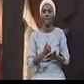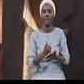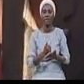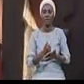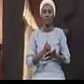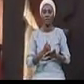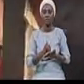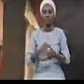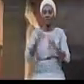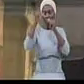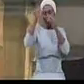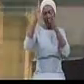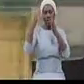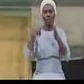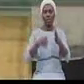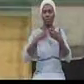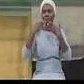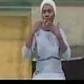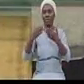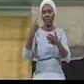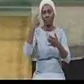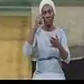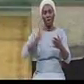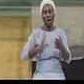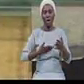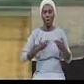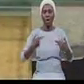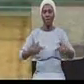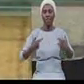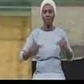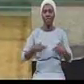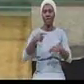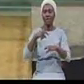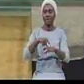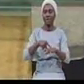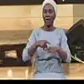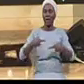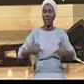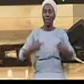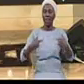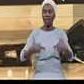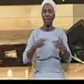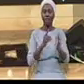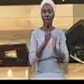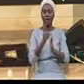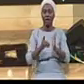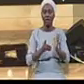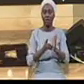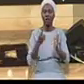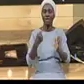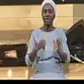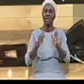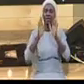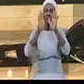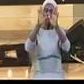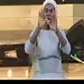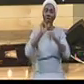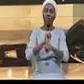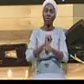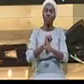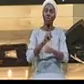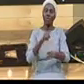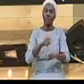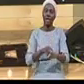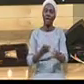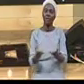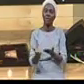Amen. Father, we thank you for a revival time, a revival hour, a miracle service tonight.